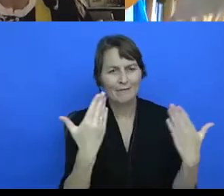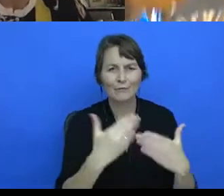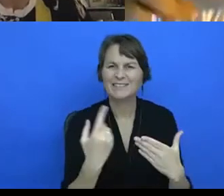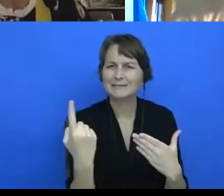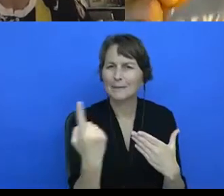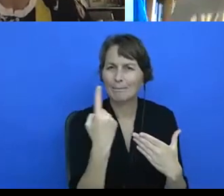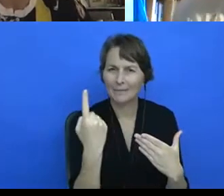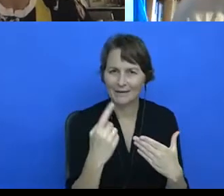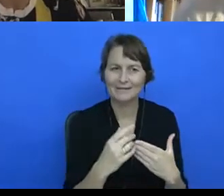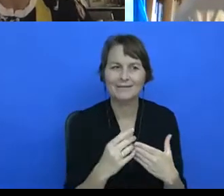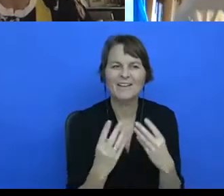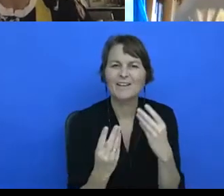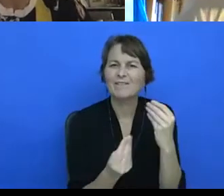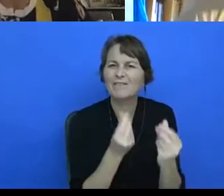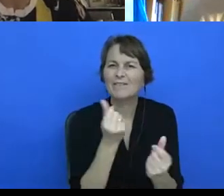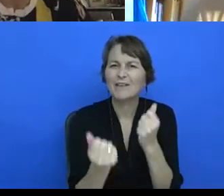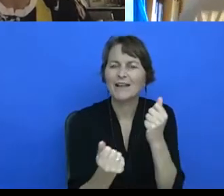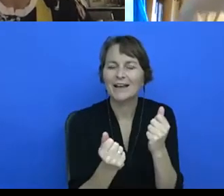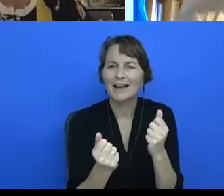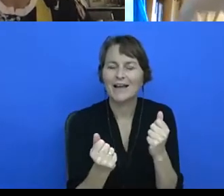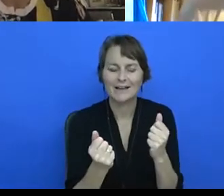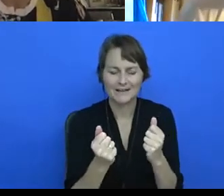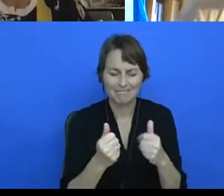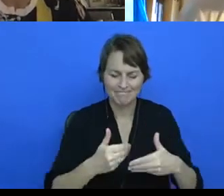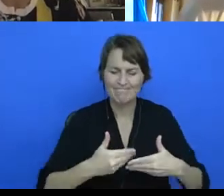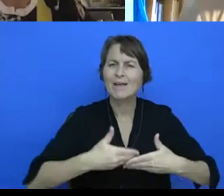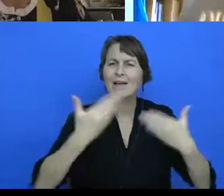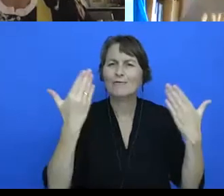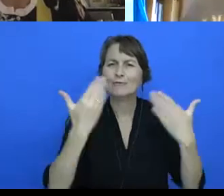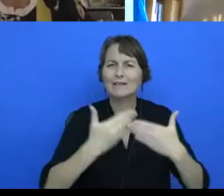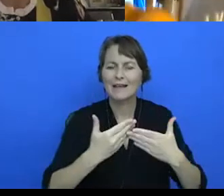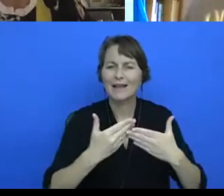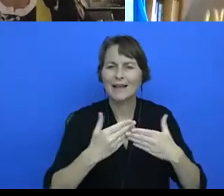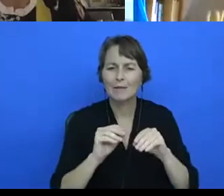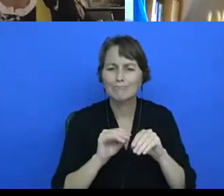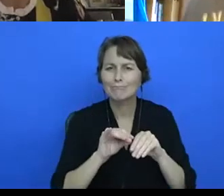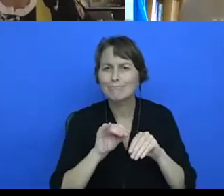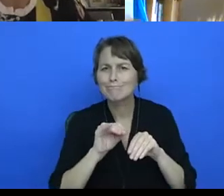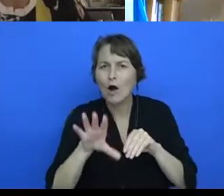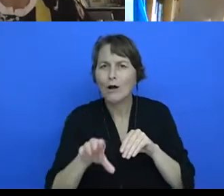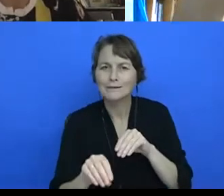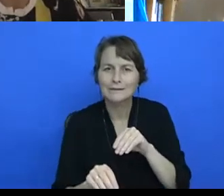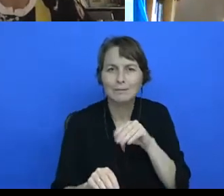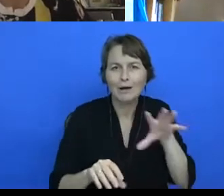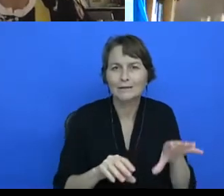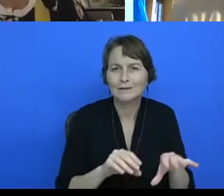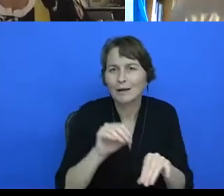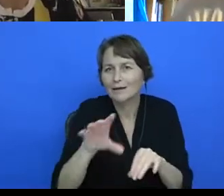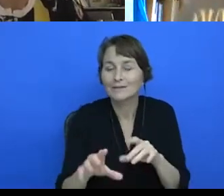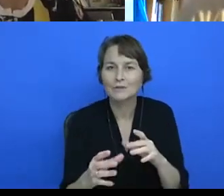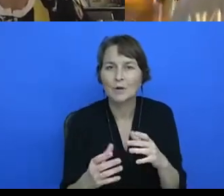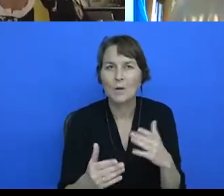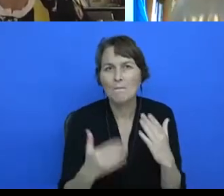sort of buzz feeling, you know. And I kept sort of slipping into the chat, you know, sort of, you know, the questions on this might come up in